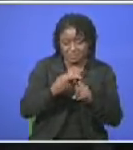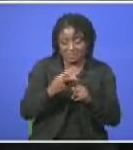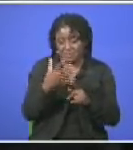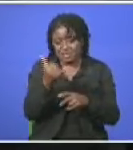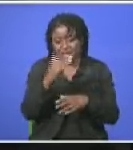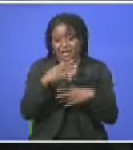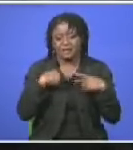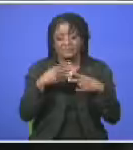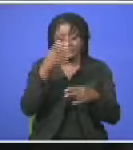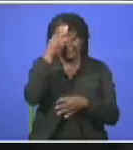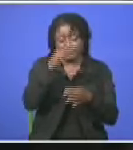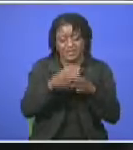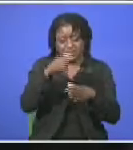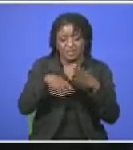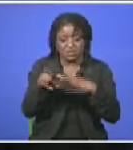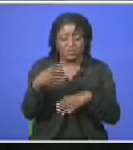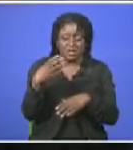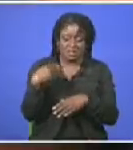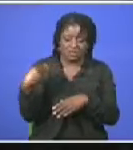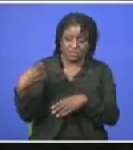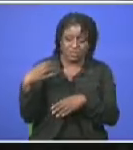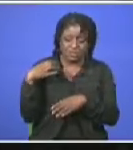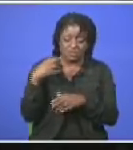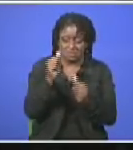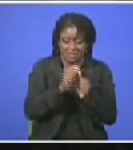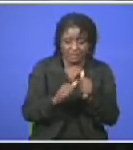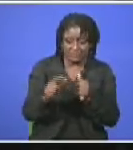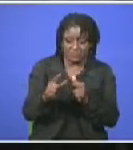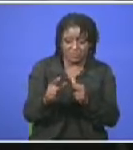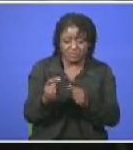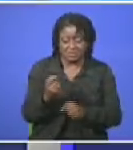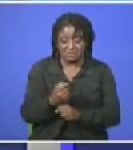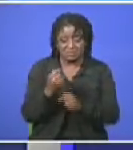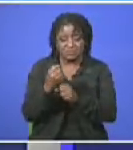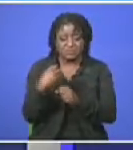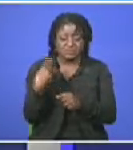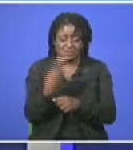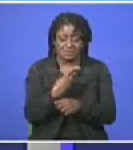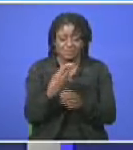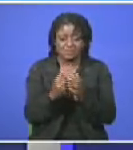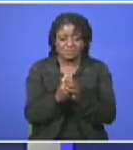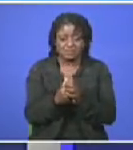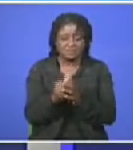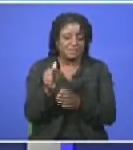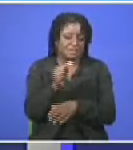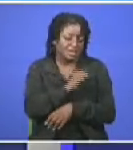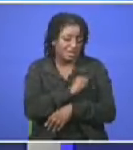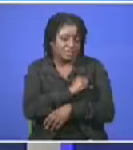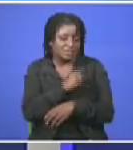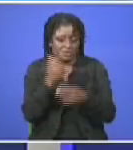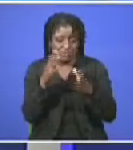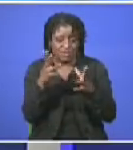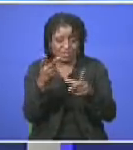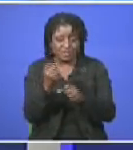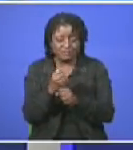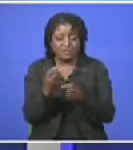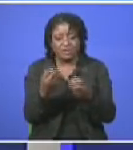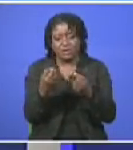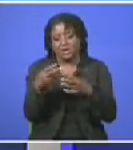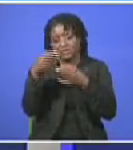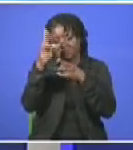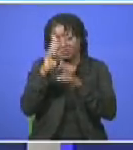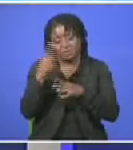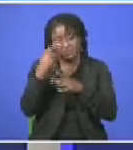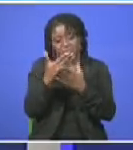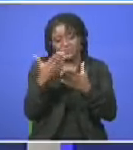you. And the coaches, everybody will, to be honest. Now, Ayton already receiving a lot of respect from a